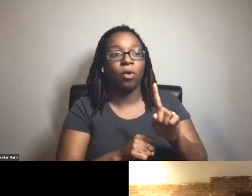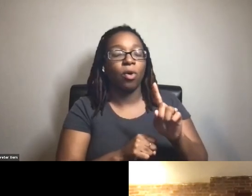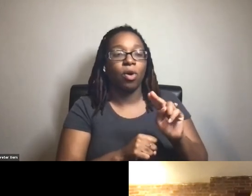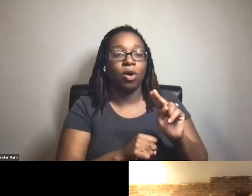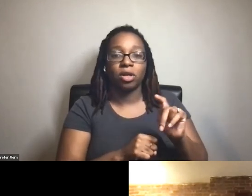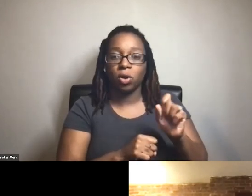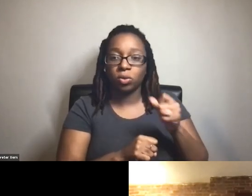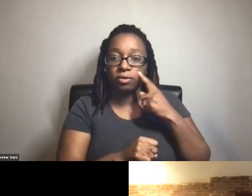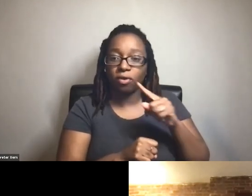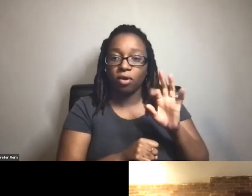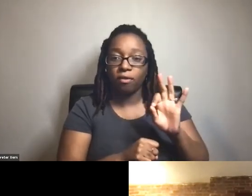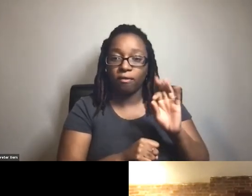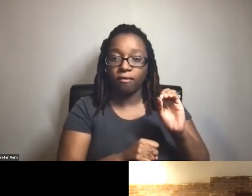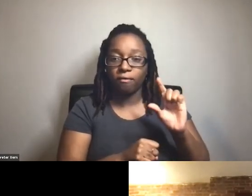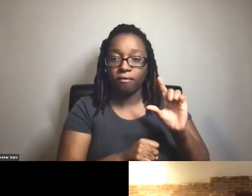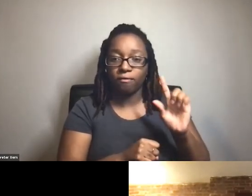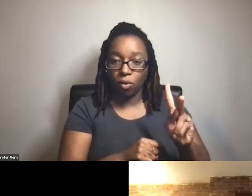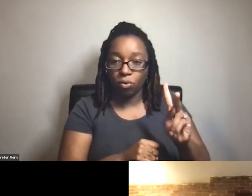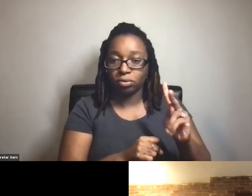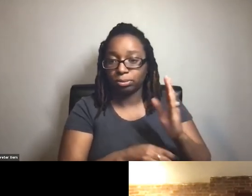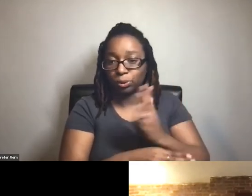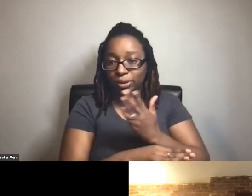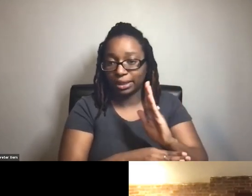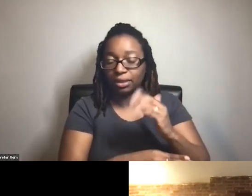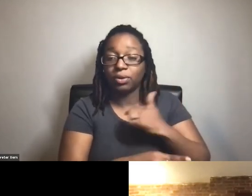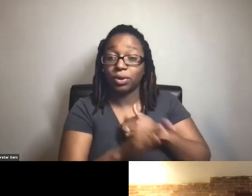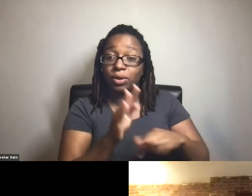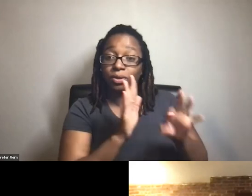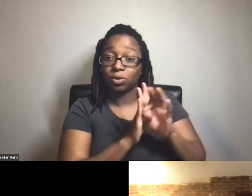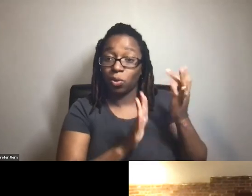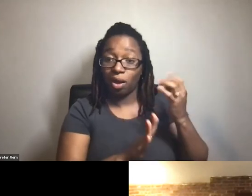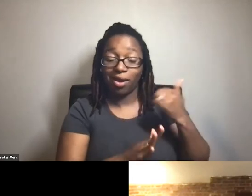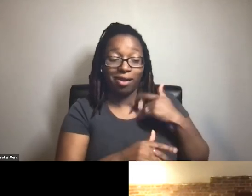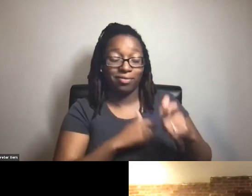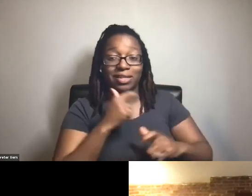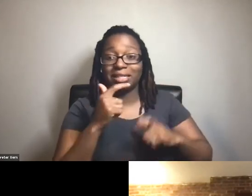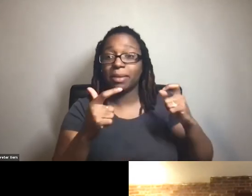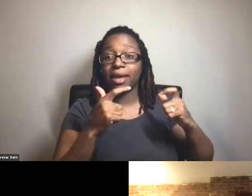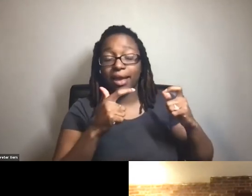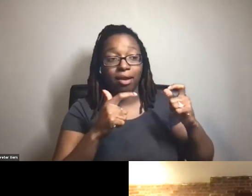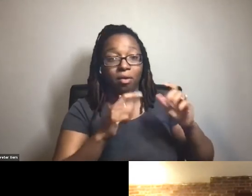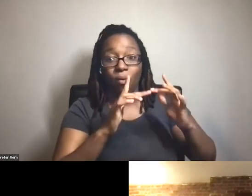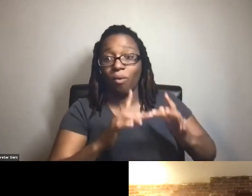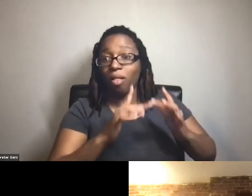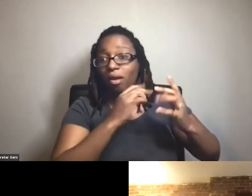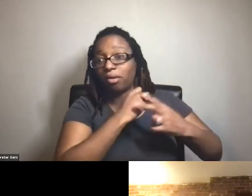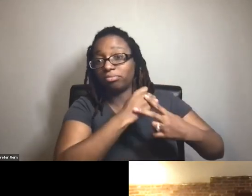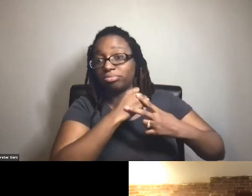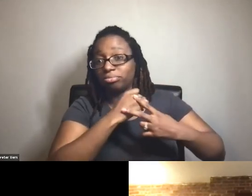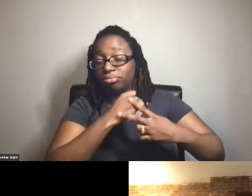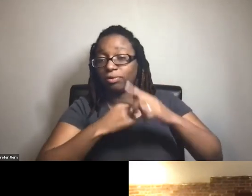folk music. So we chose it in part because there are these big online repositories of music in